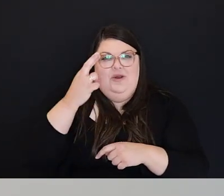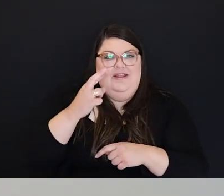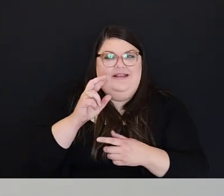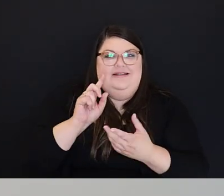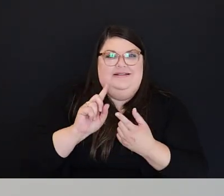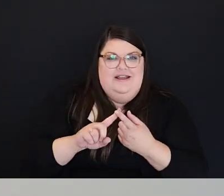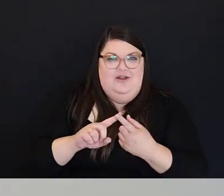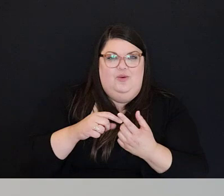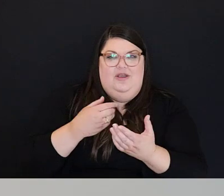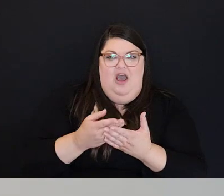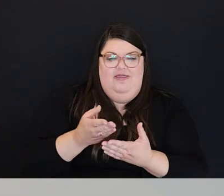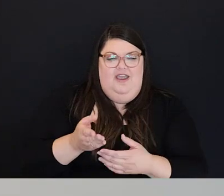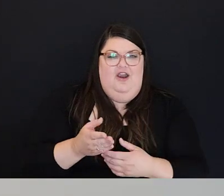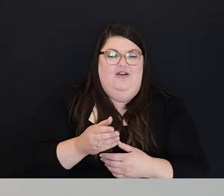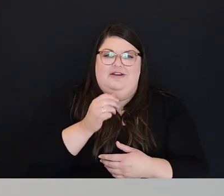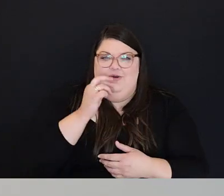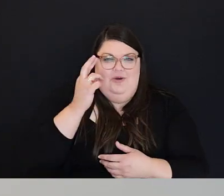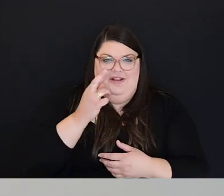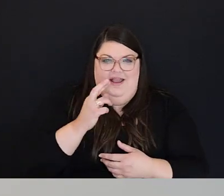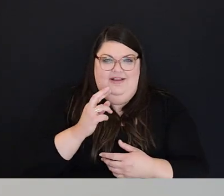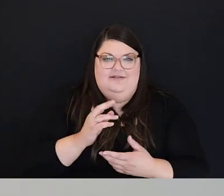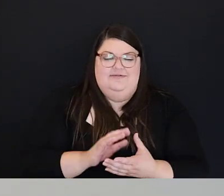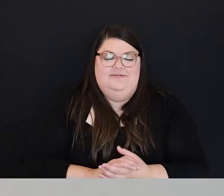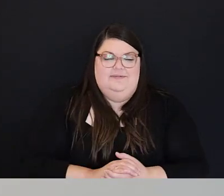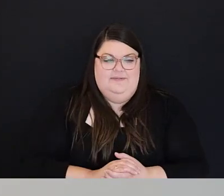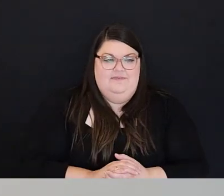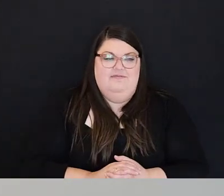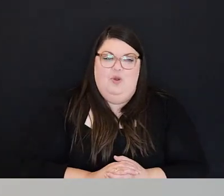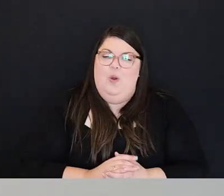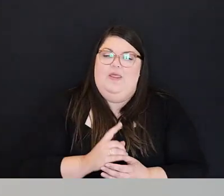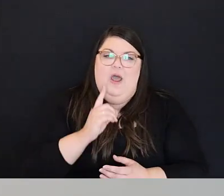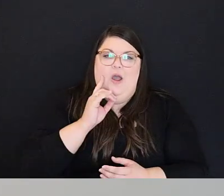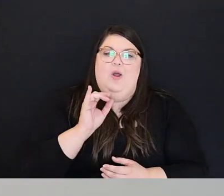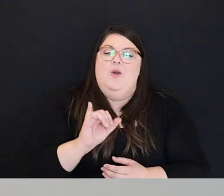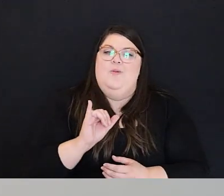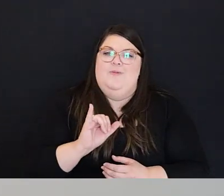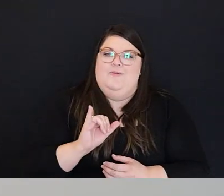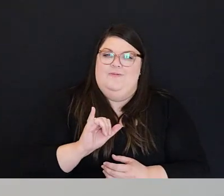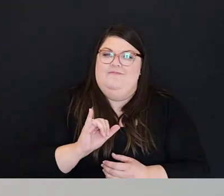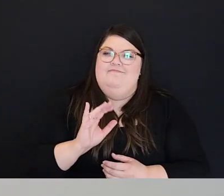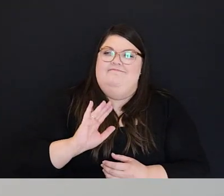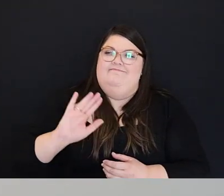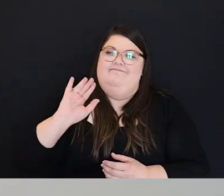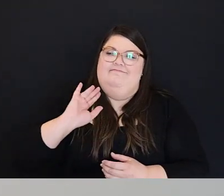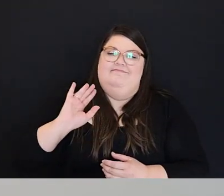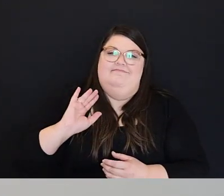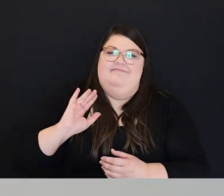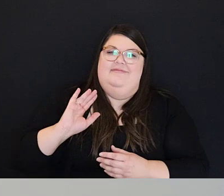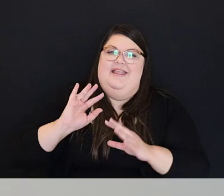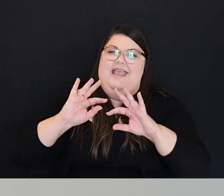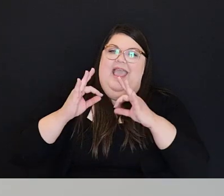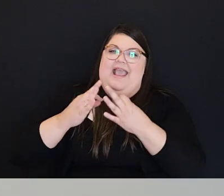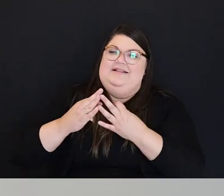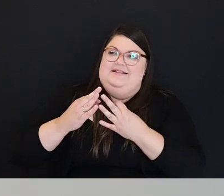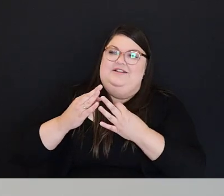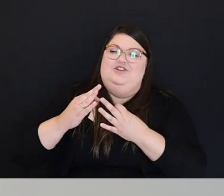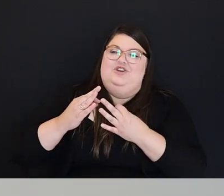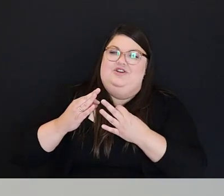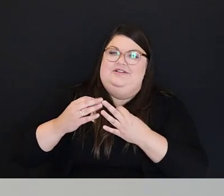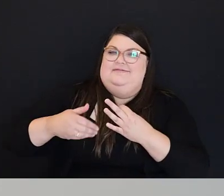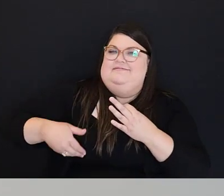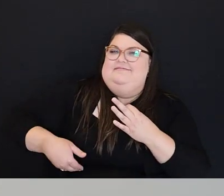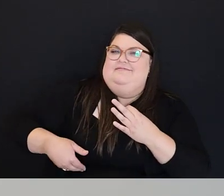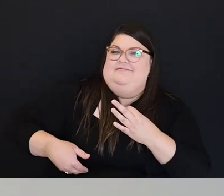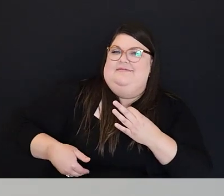that. And I thought, okay, somehow ancestors, somehow body knowledge was telling me I needed to go to